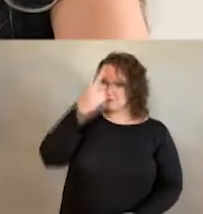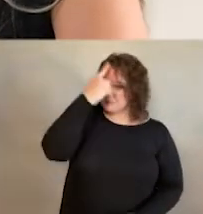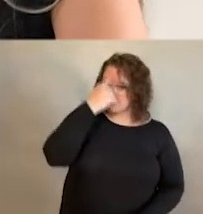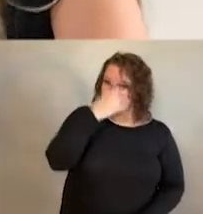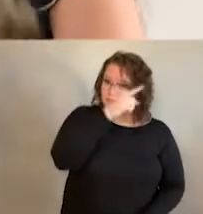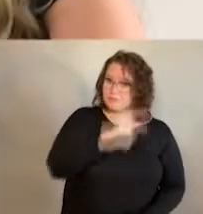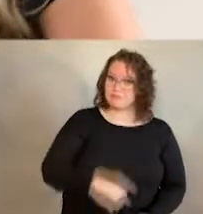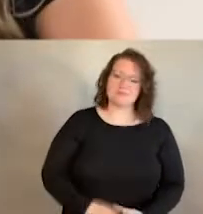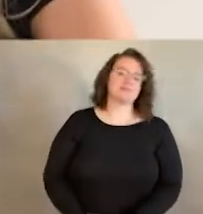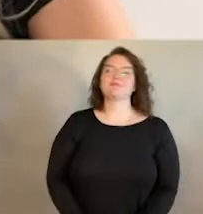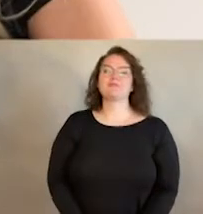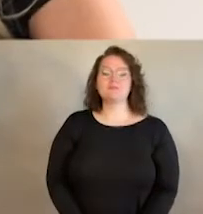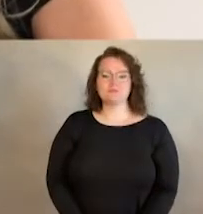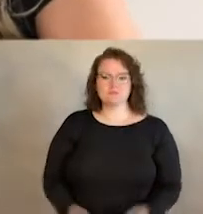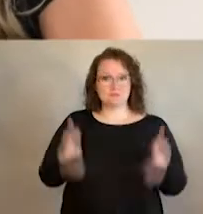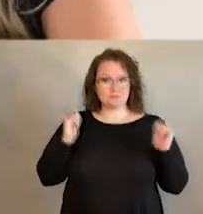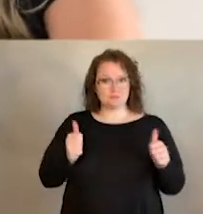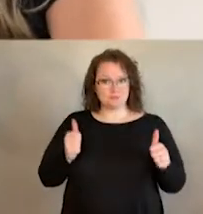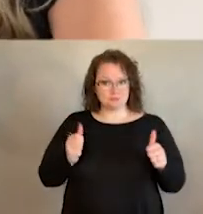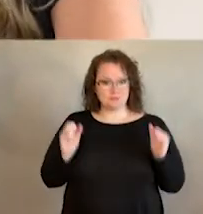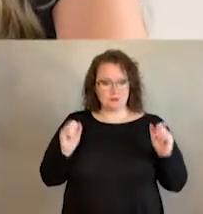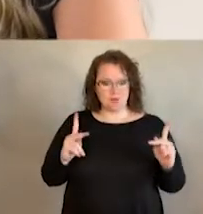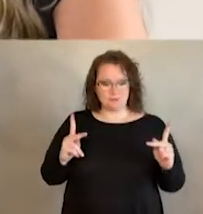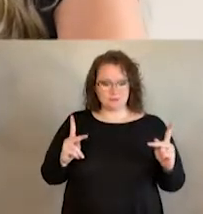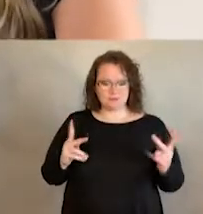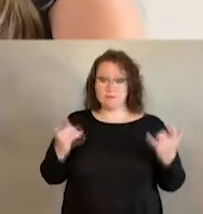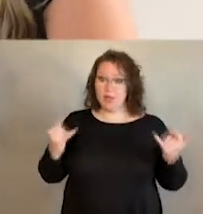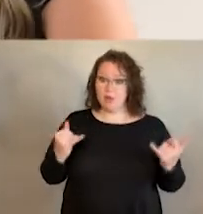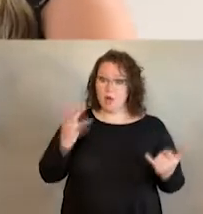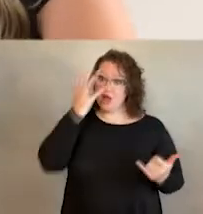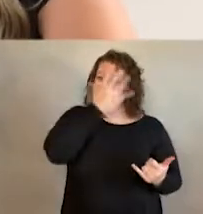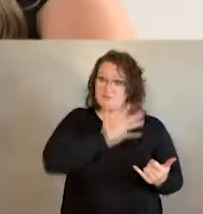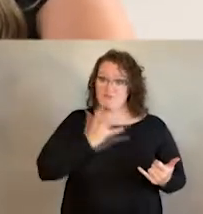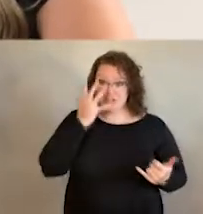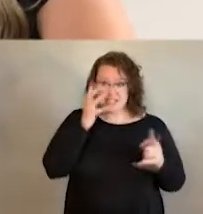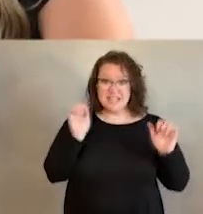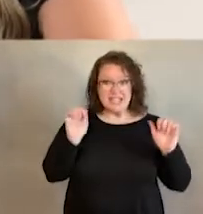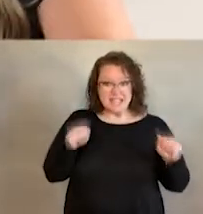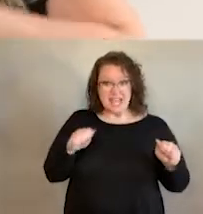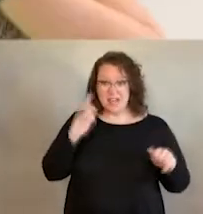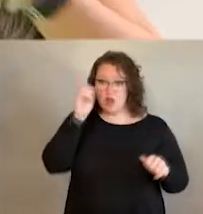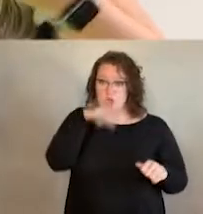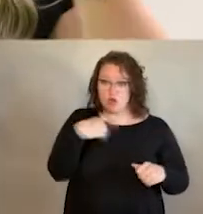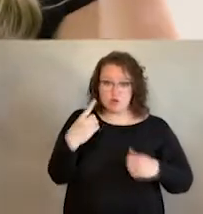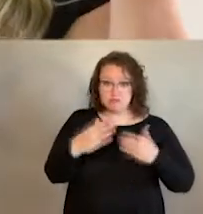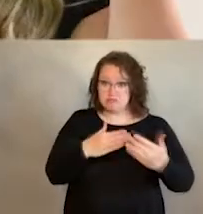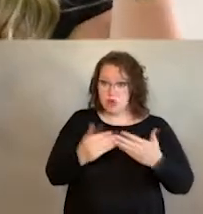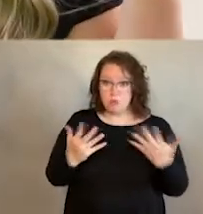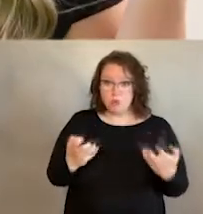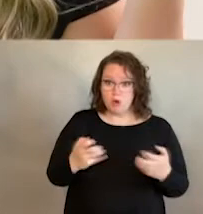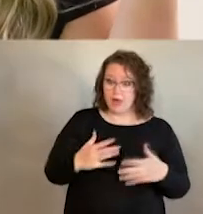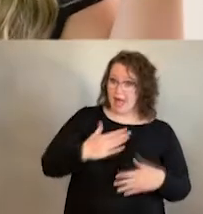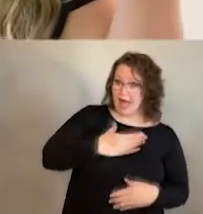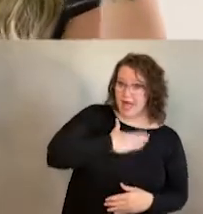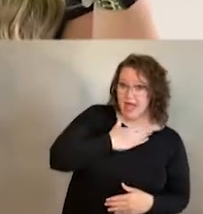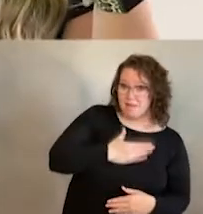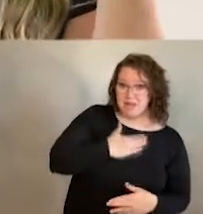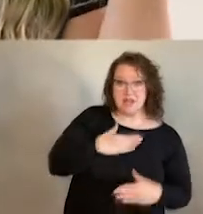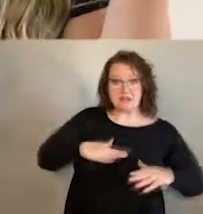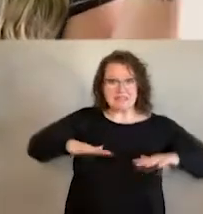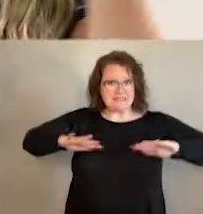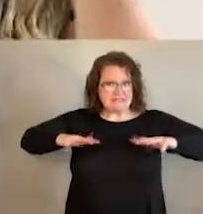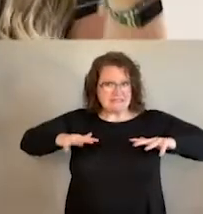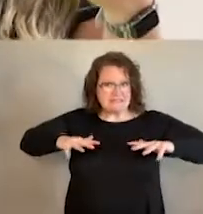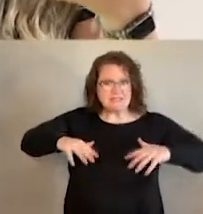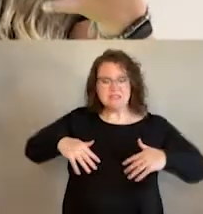Oh, that's good. So then you can make her face look however you want. If you want her to be happy, if you want her to be nervous,